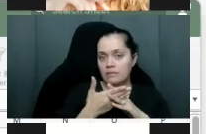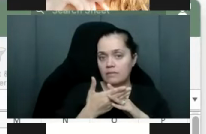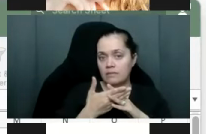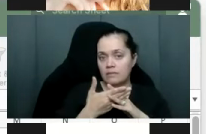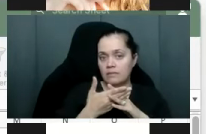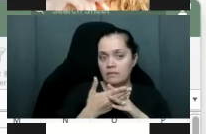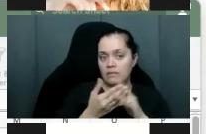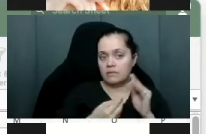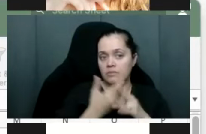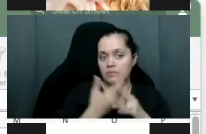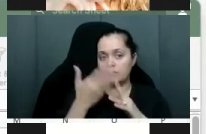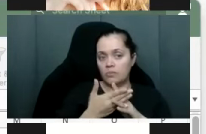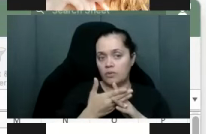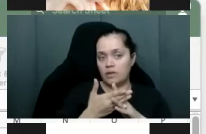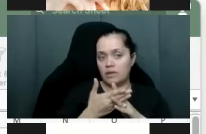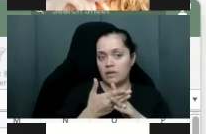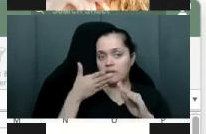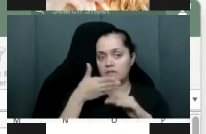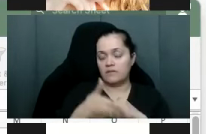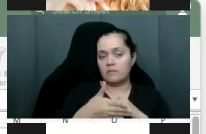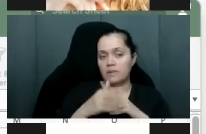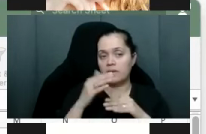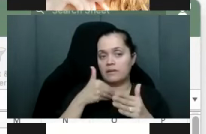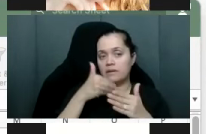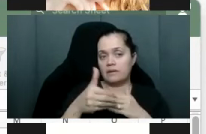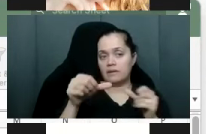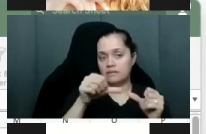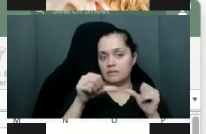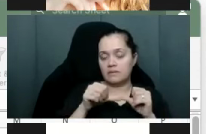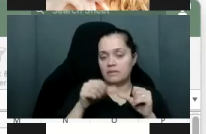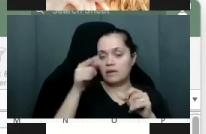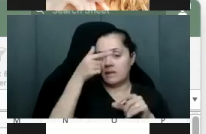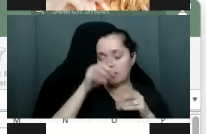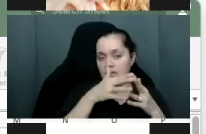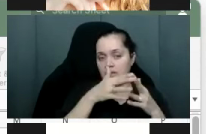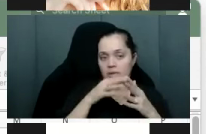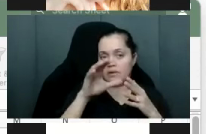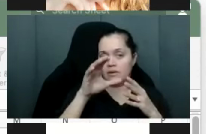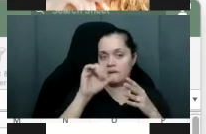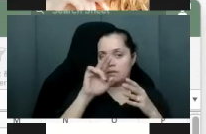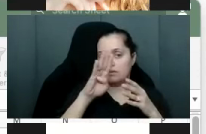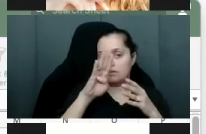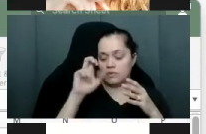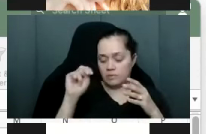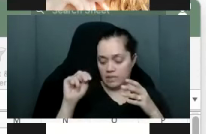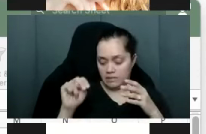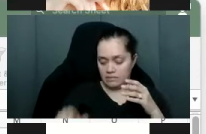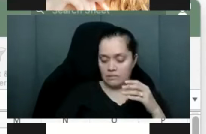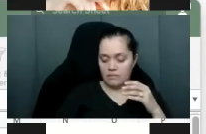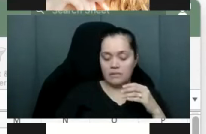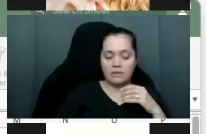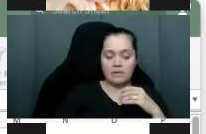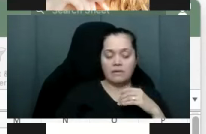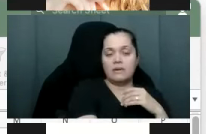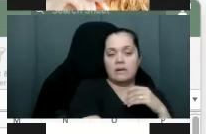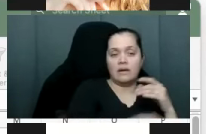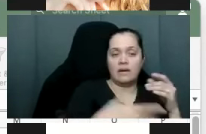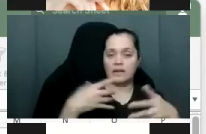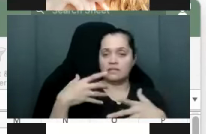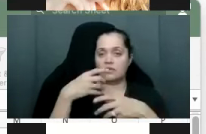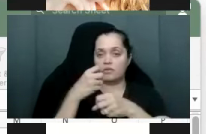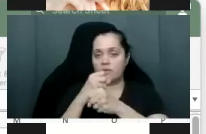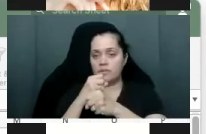Spring break is followed by the next region, Latin America and Caribbean. I like to abbreviate that and